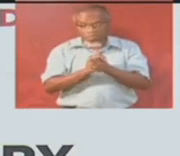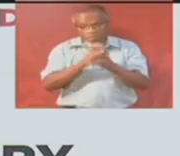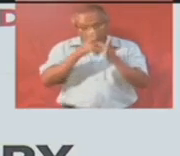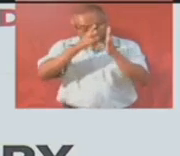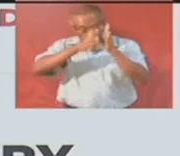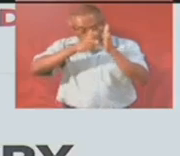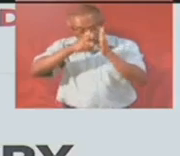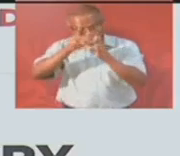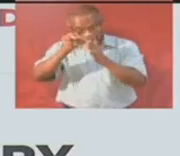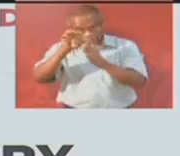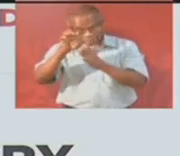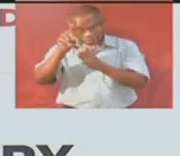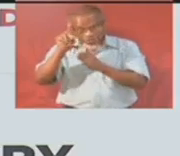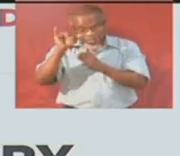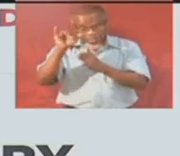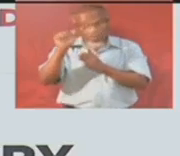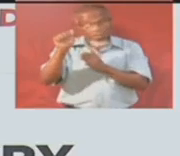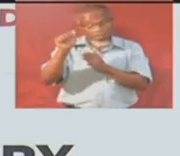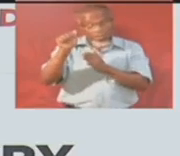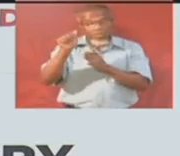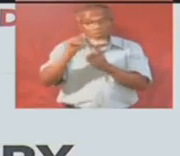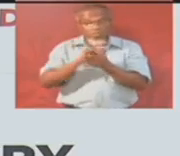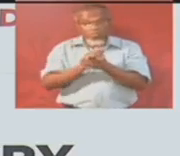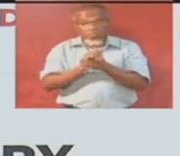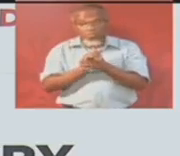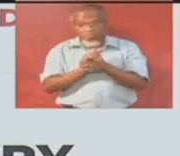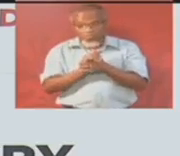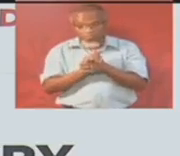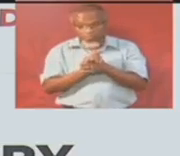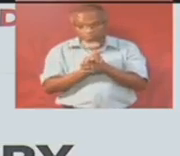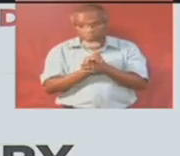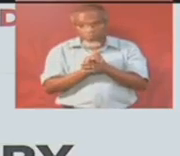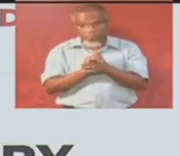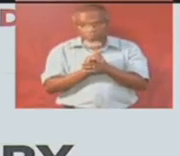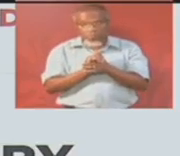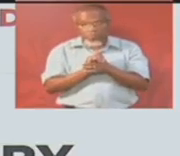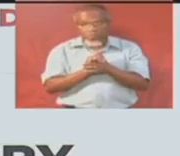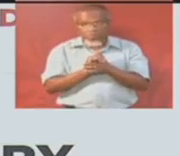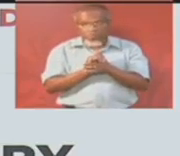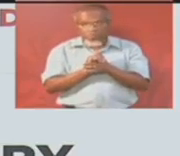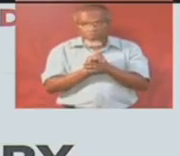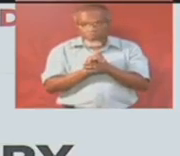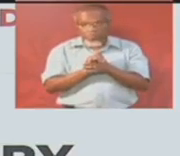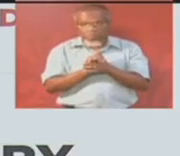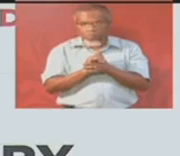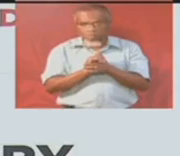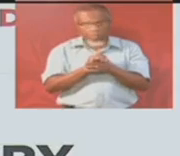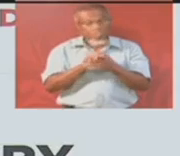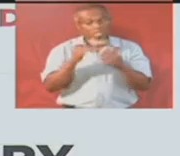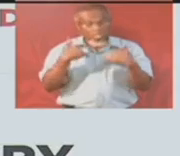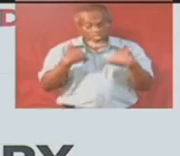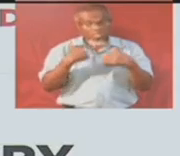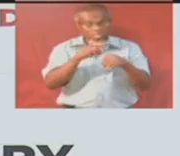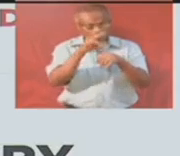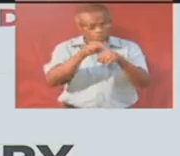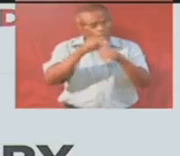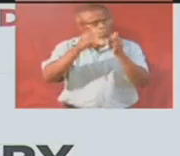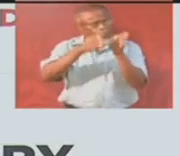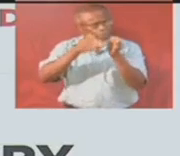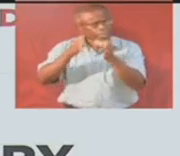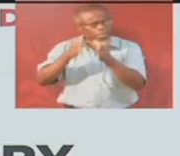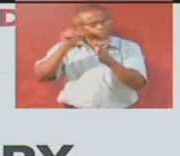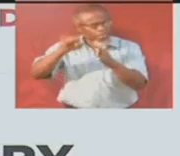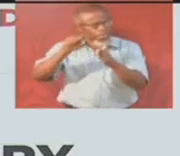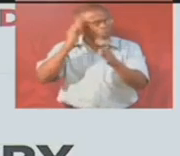these policies have stood us in good stead, and there's a national plan, and we will stick to that